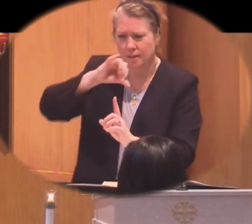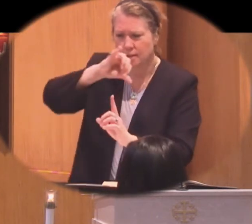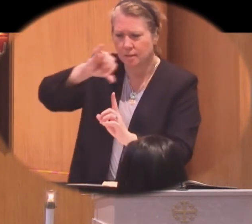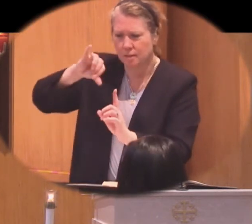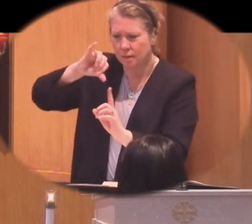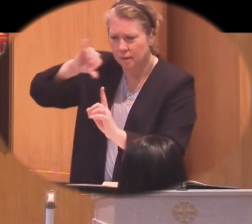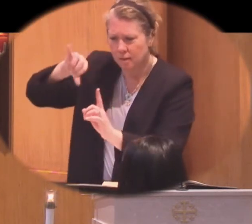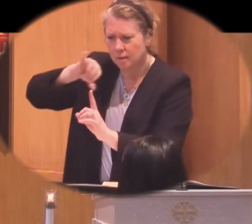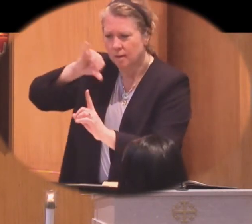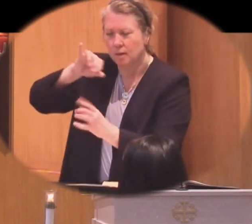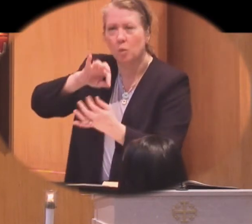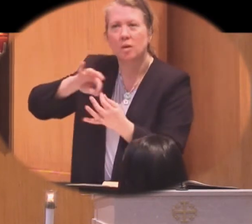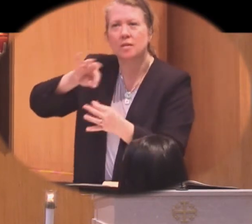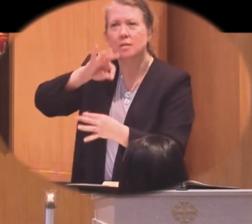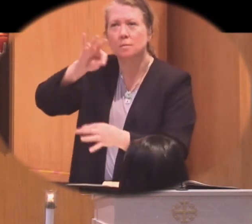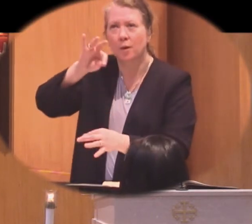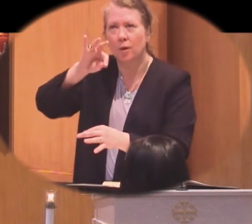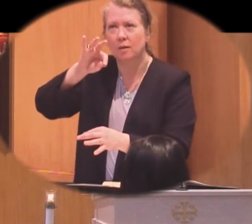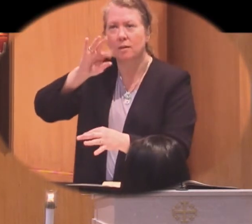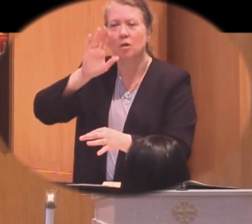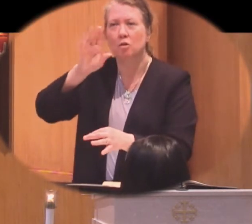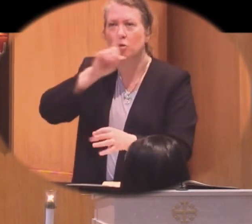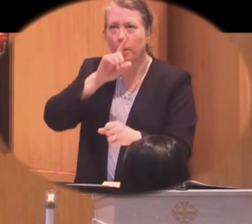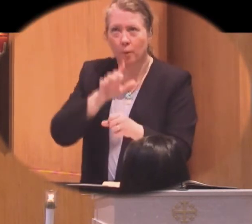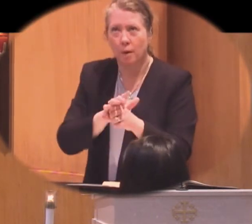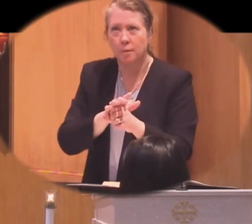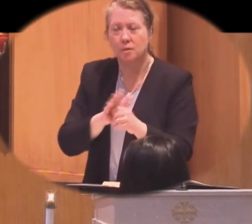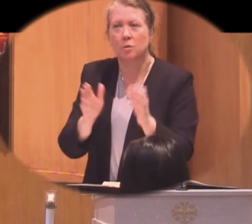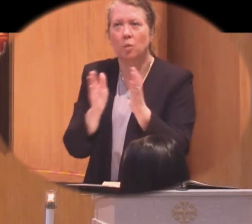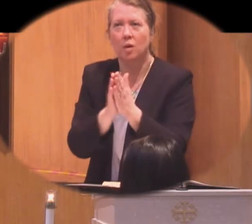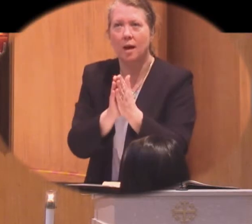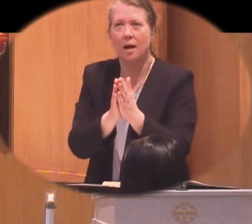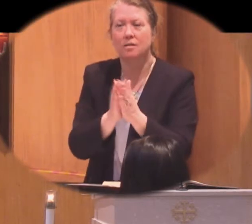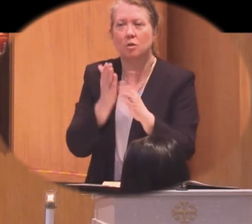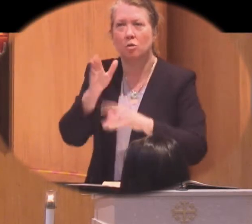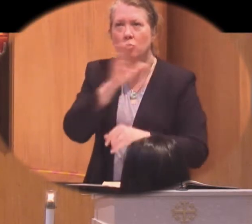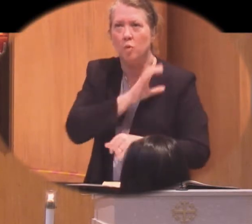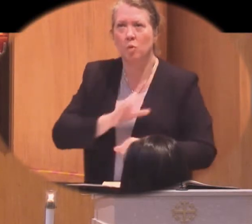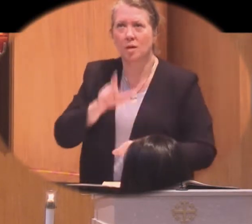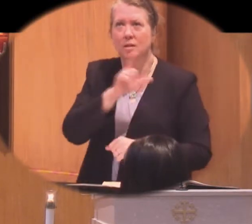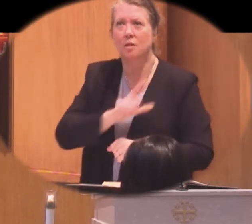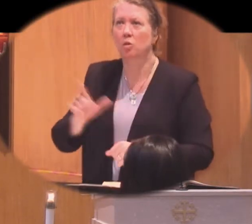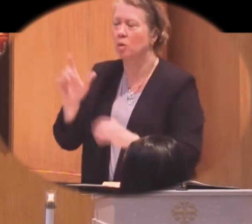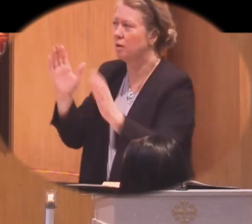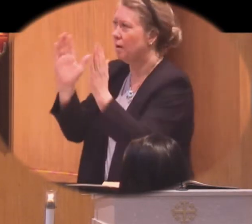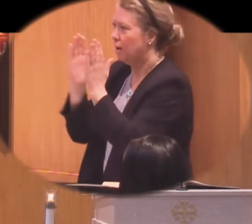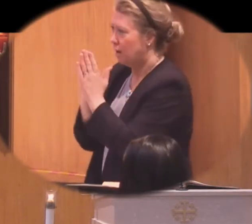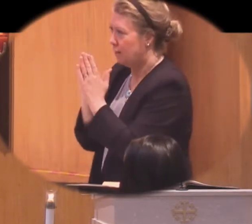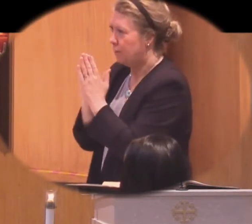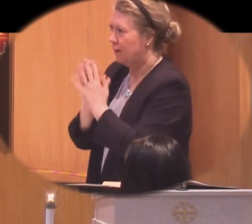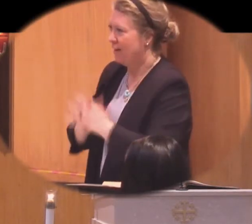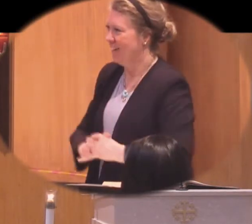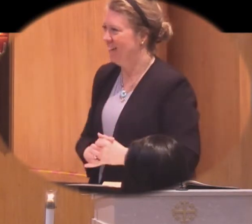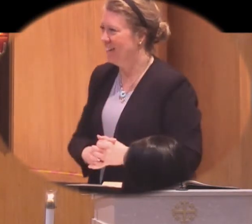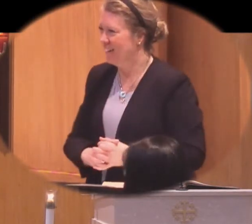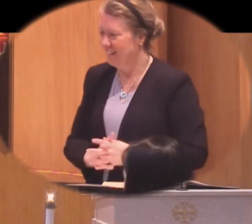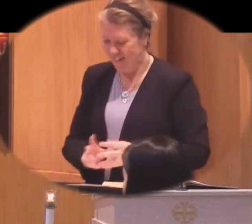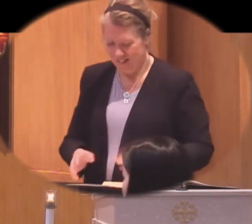promise. We ask this through Christ our Lord. Amen.